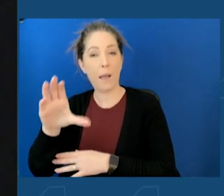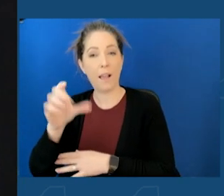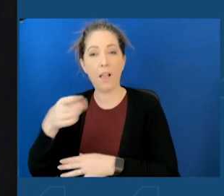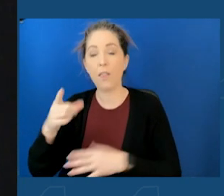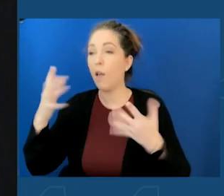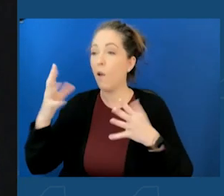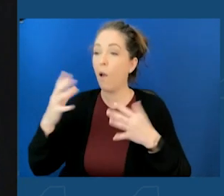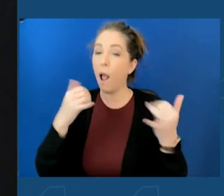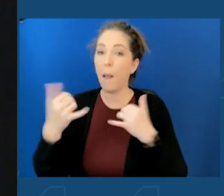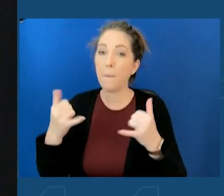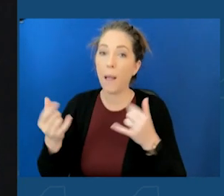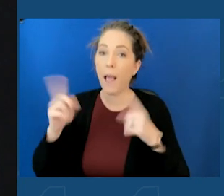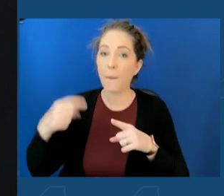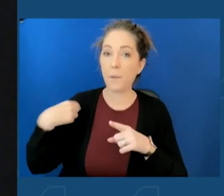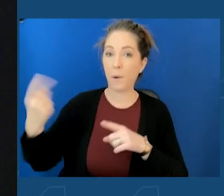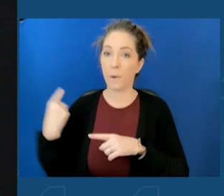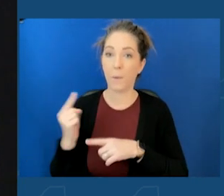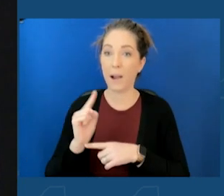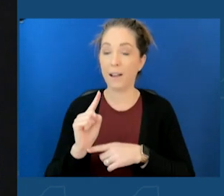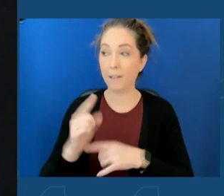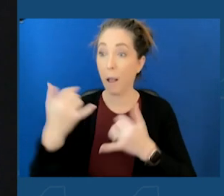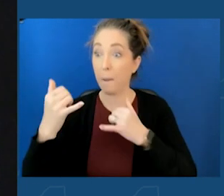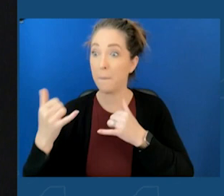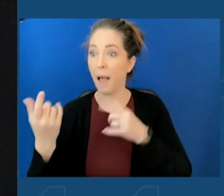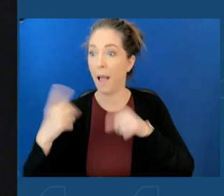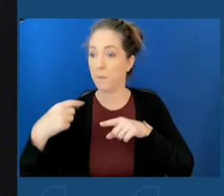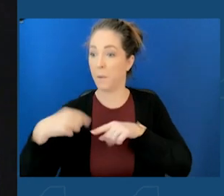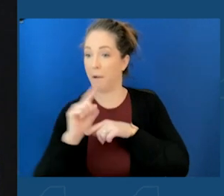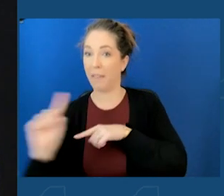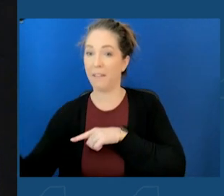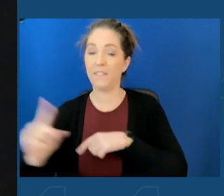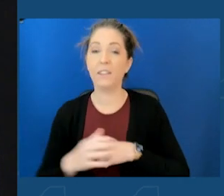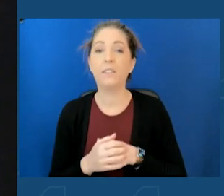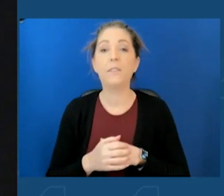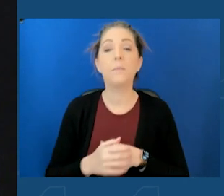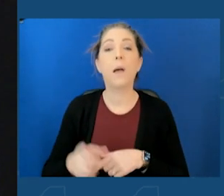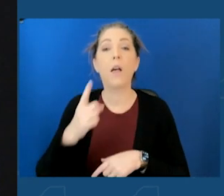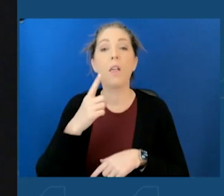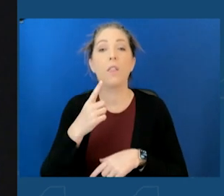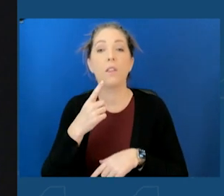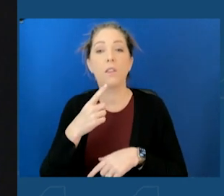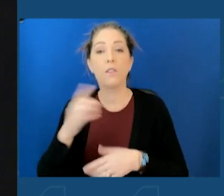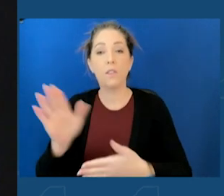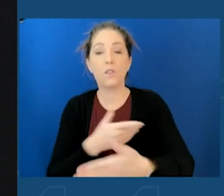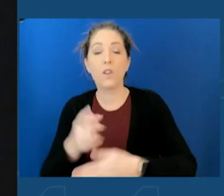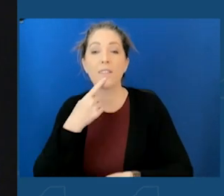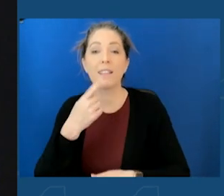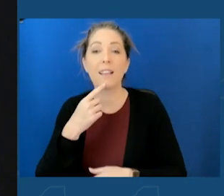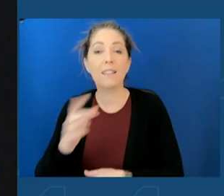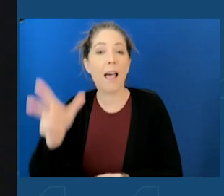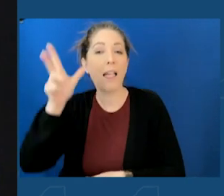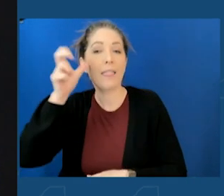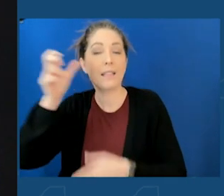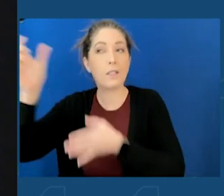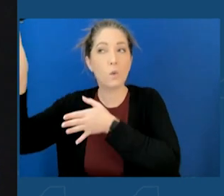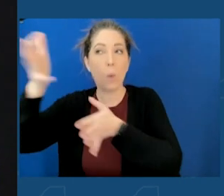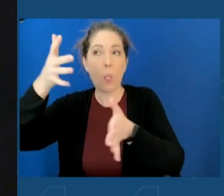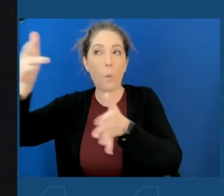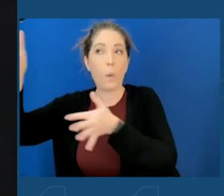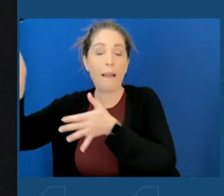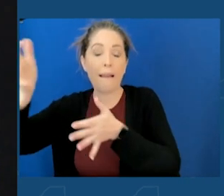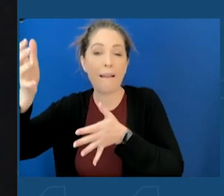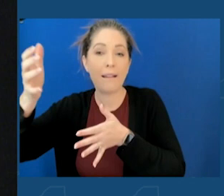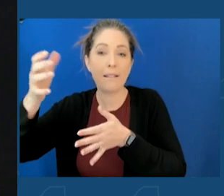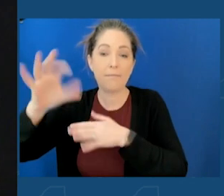play it when you walk out. But the song says, listen to the wind blow, watch the sun rise.